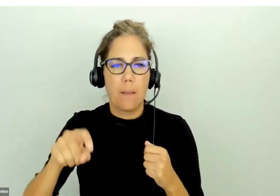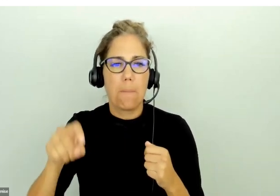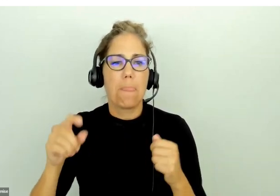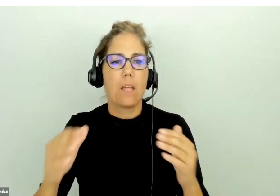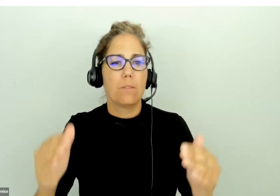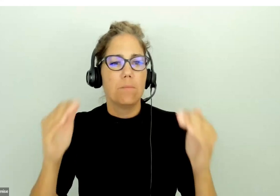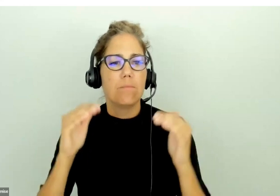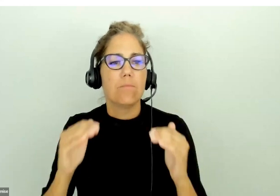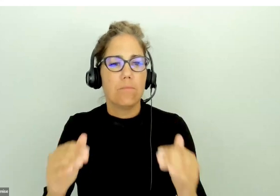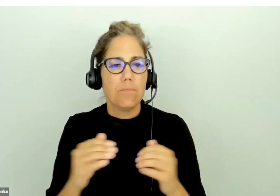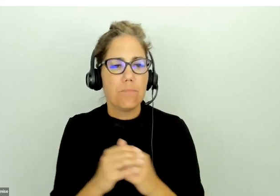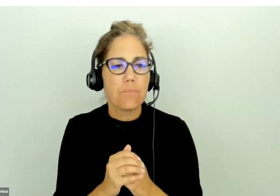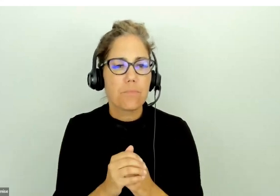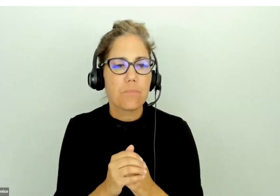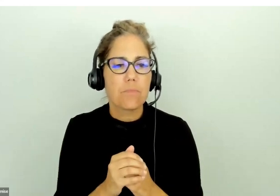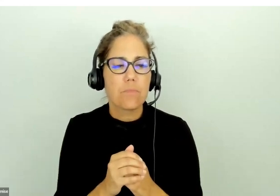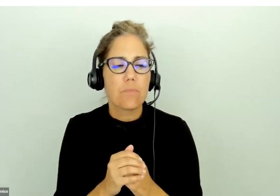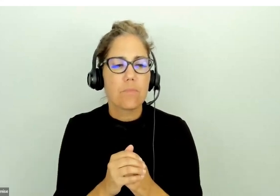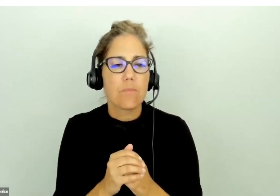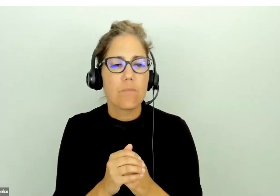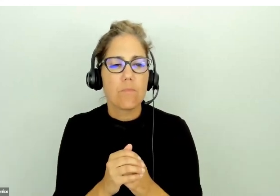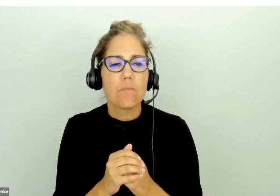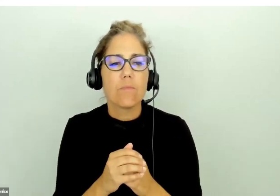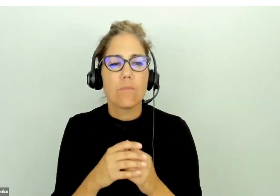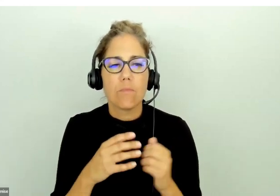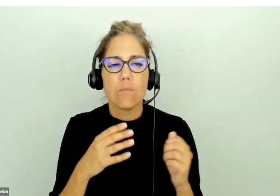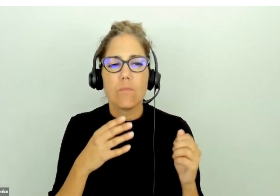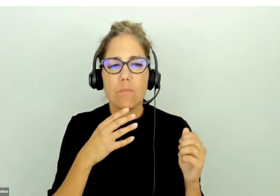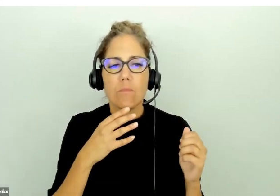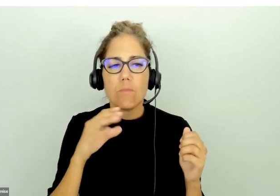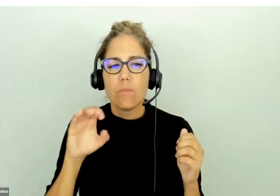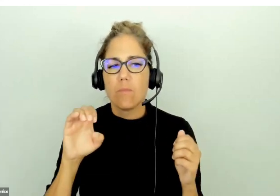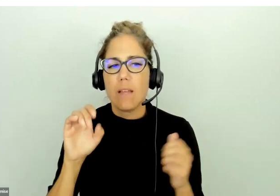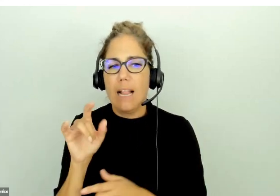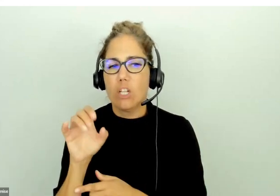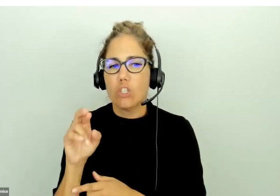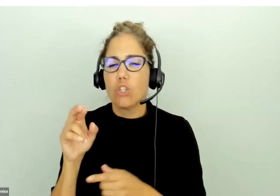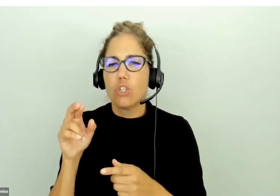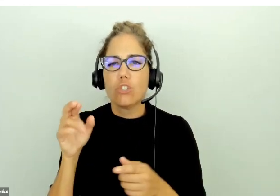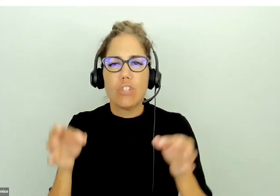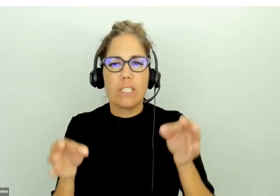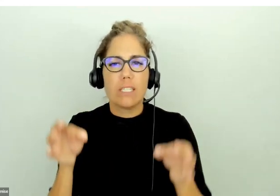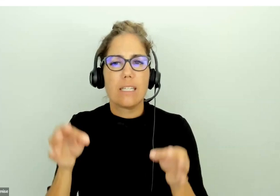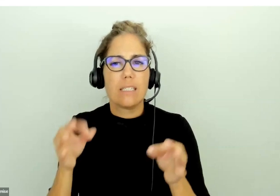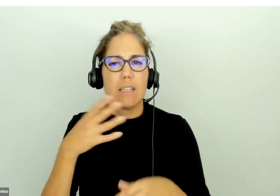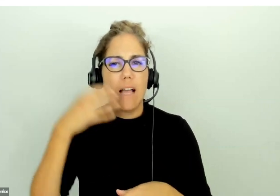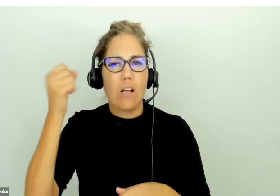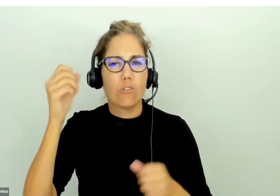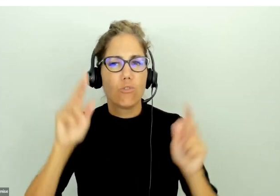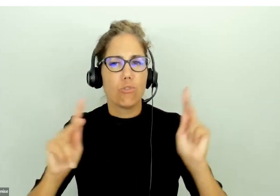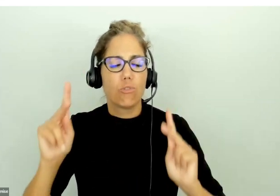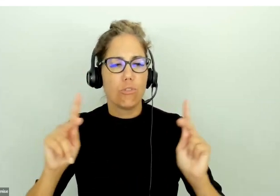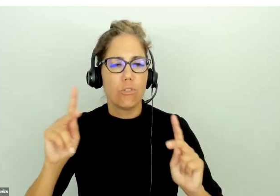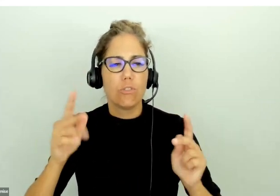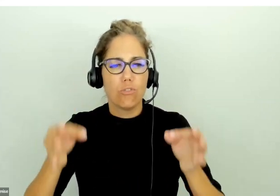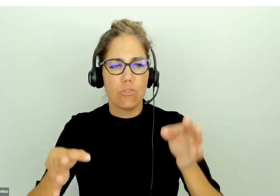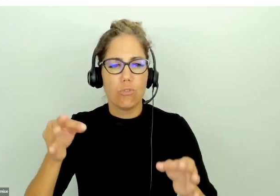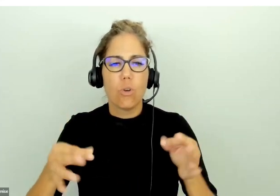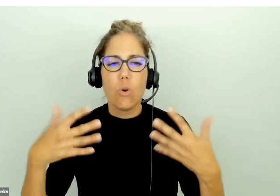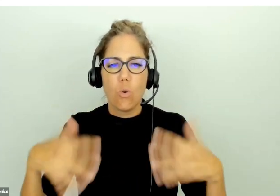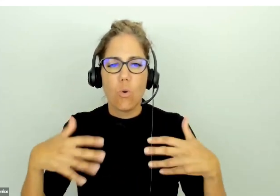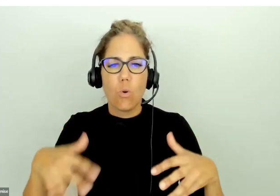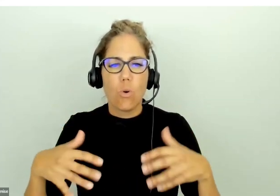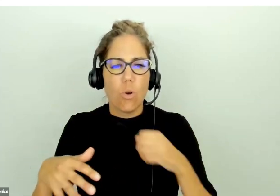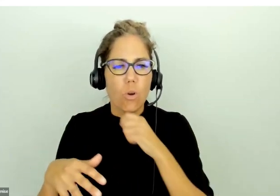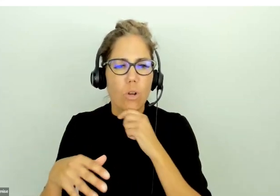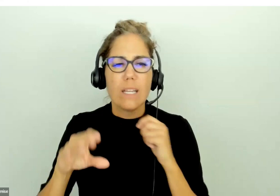next focused area is elder justice. Elder justice really is one of those cross-cutting issues